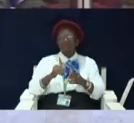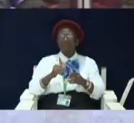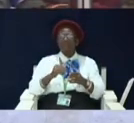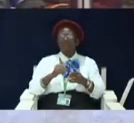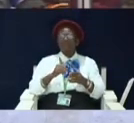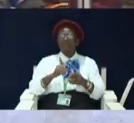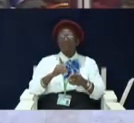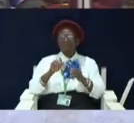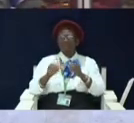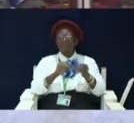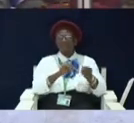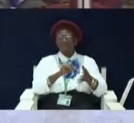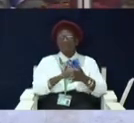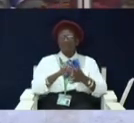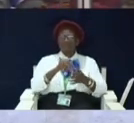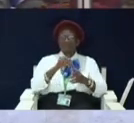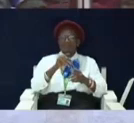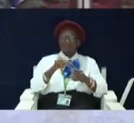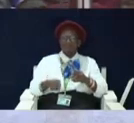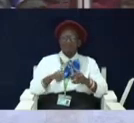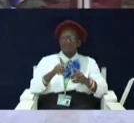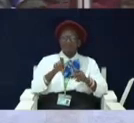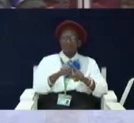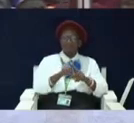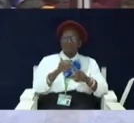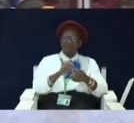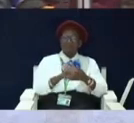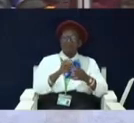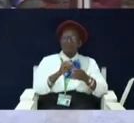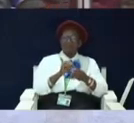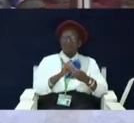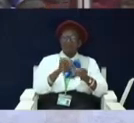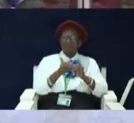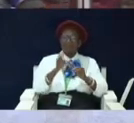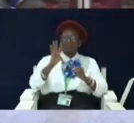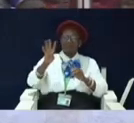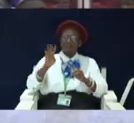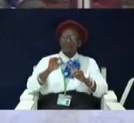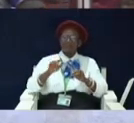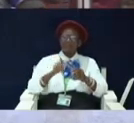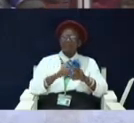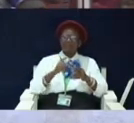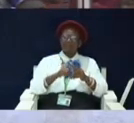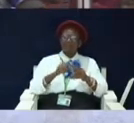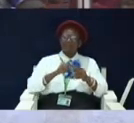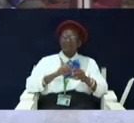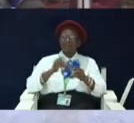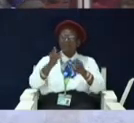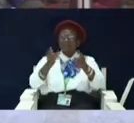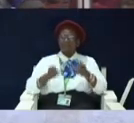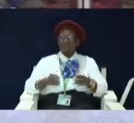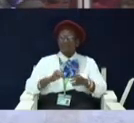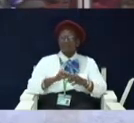bi koko ebe kerin. And I want spiritual breakthrough. Be kan na mo wa fe aluyo nipa temi.